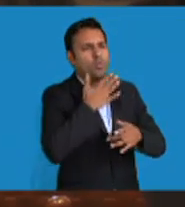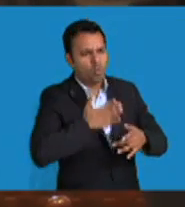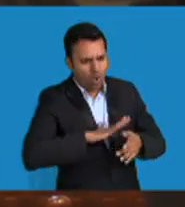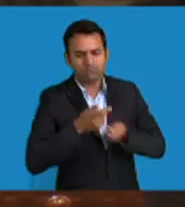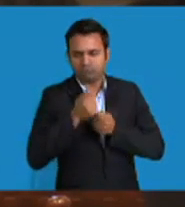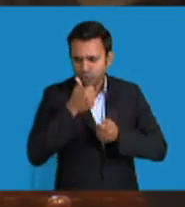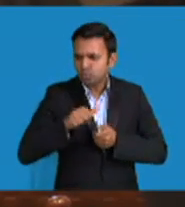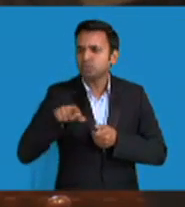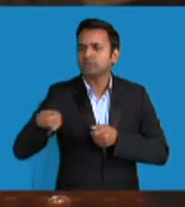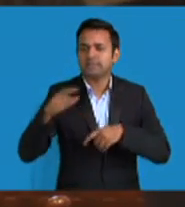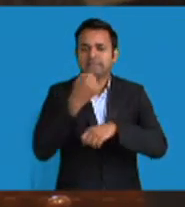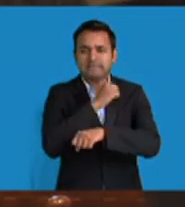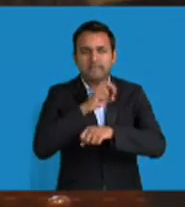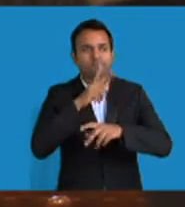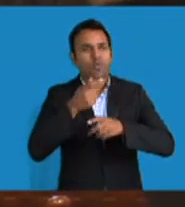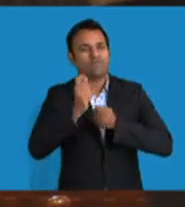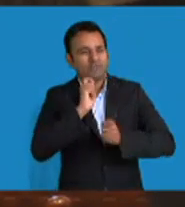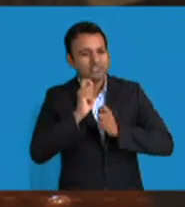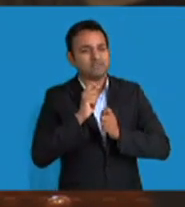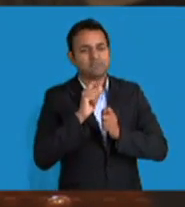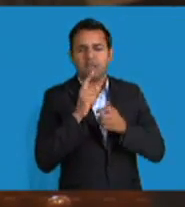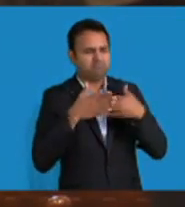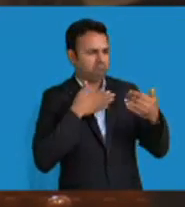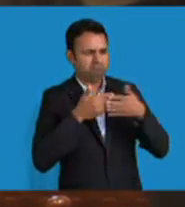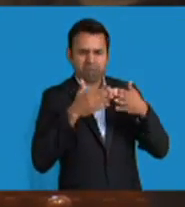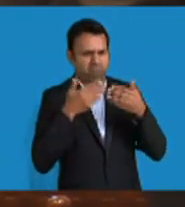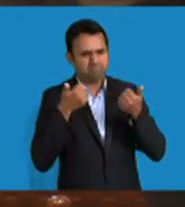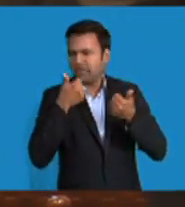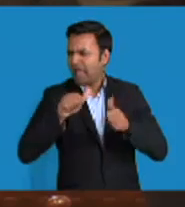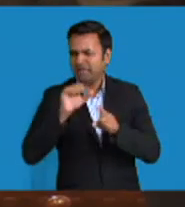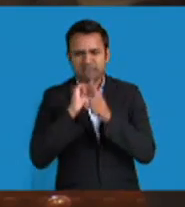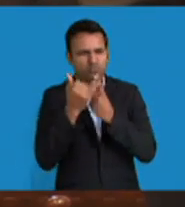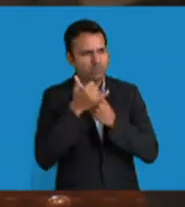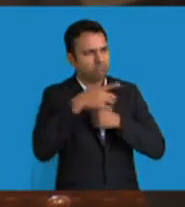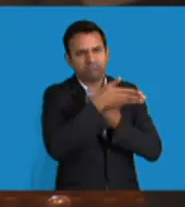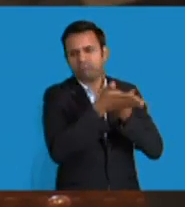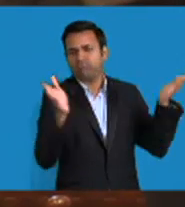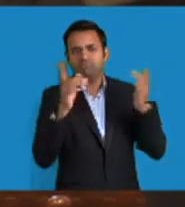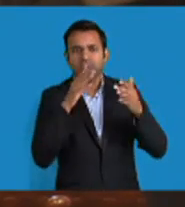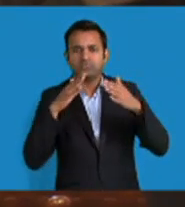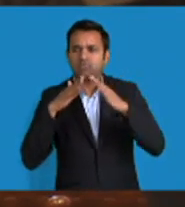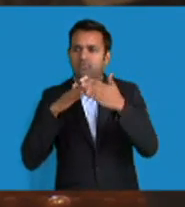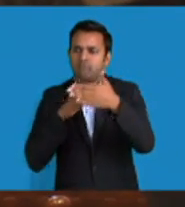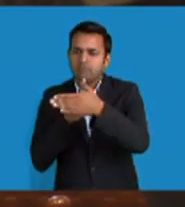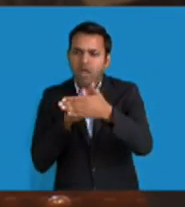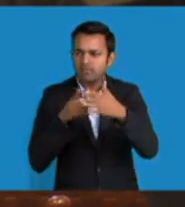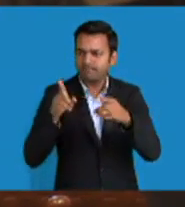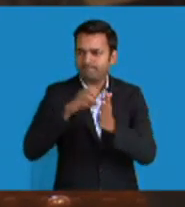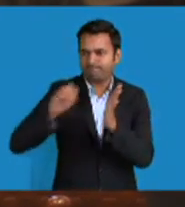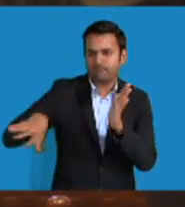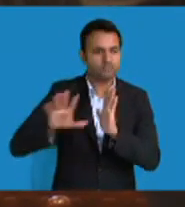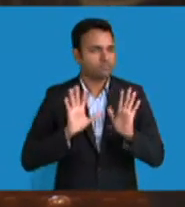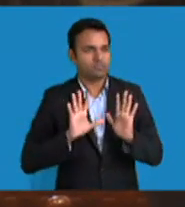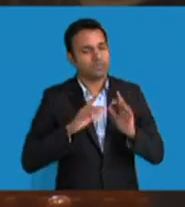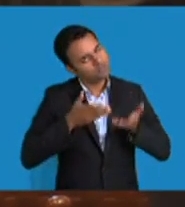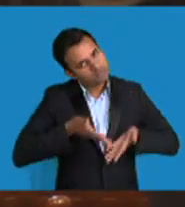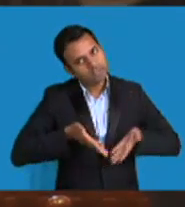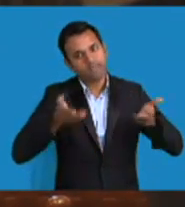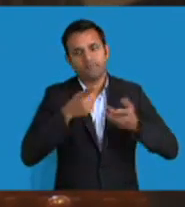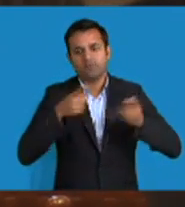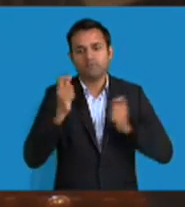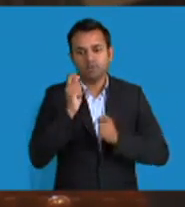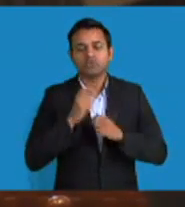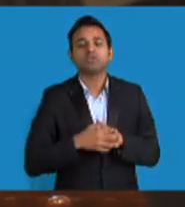the initiatives taken to resolve policy issues that has challenged the Ministry in order to improve and provide positive